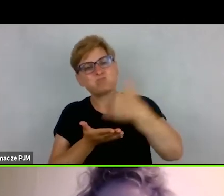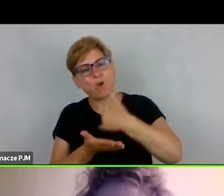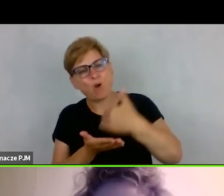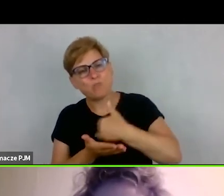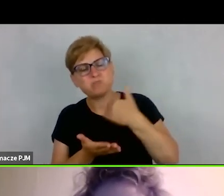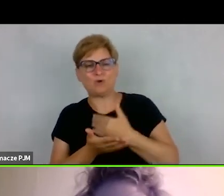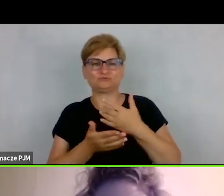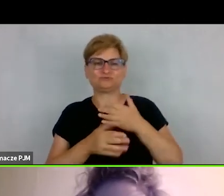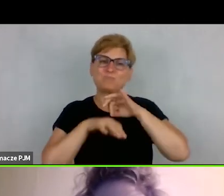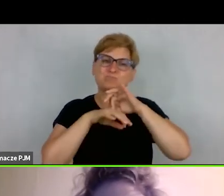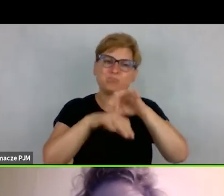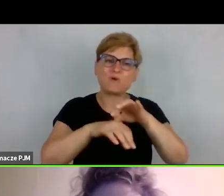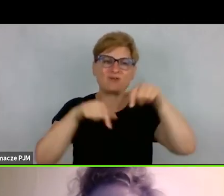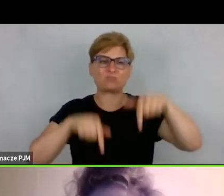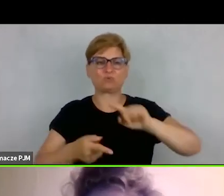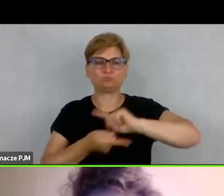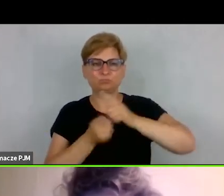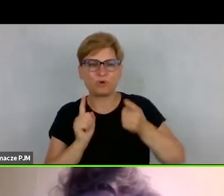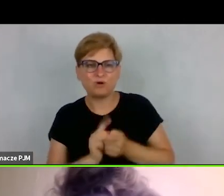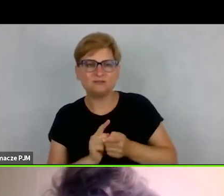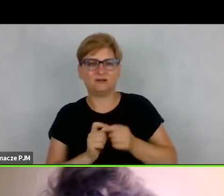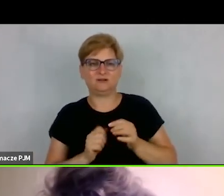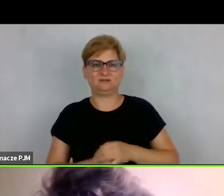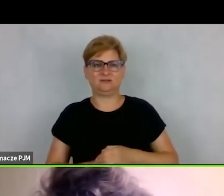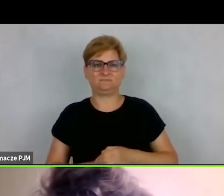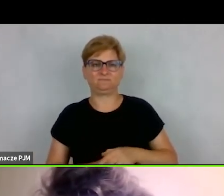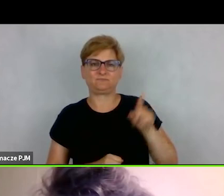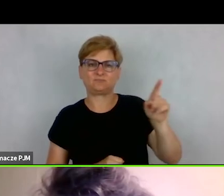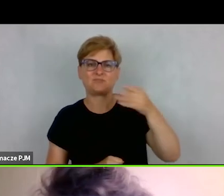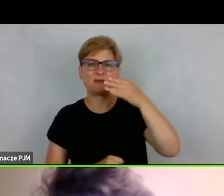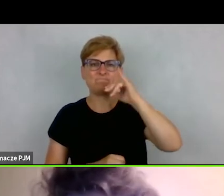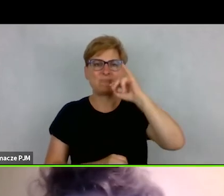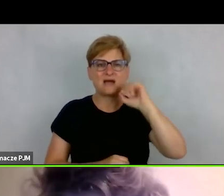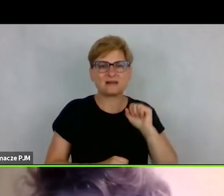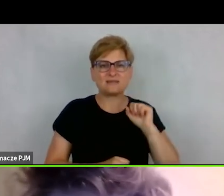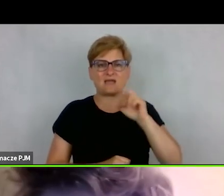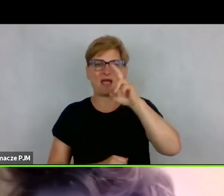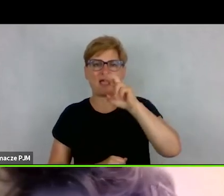for you folks, and for Barbara Parda and Diana